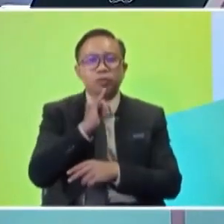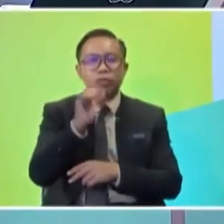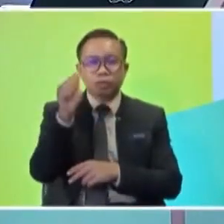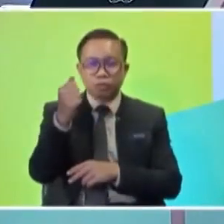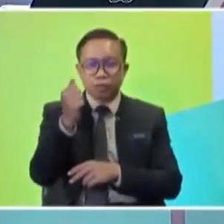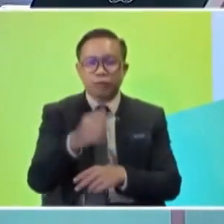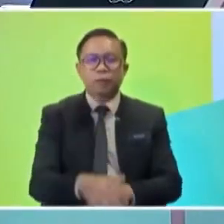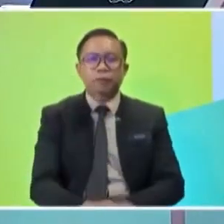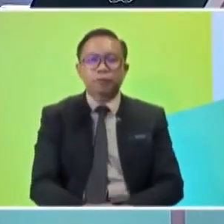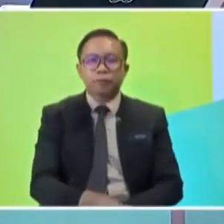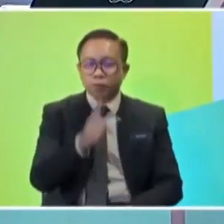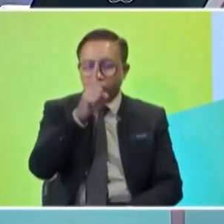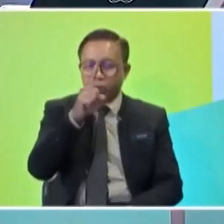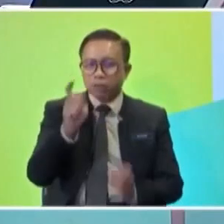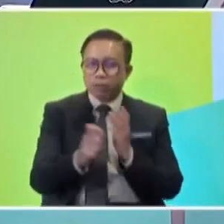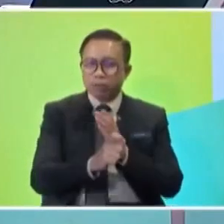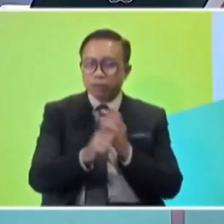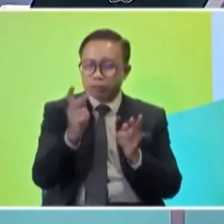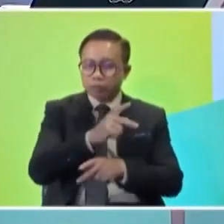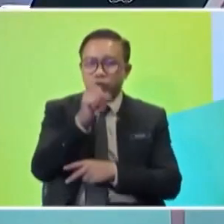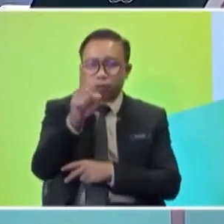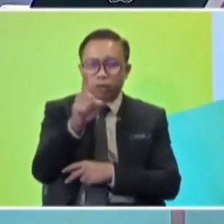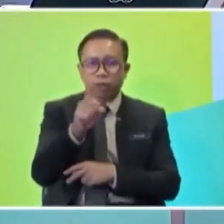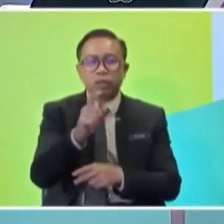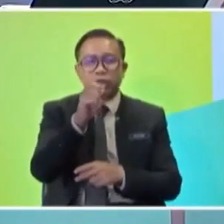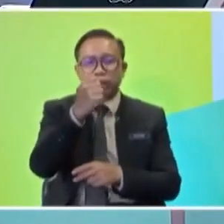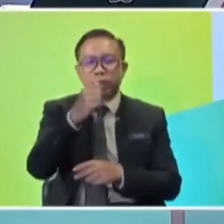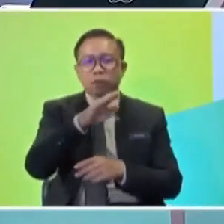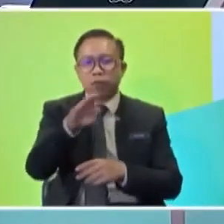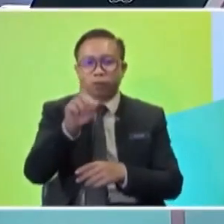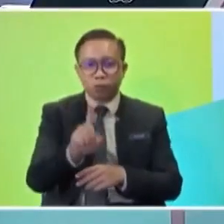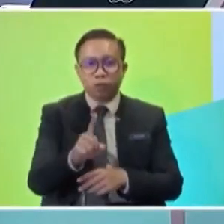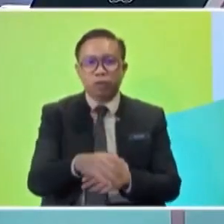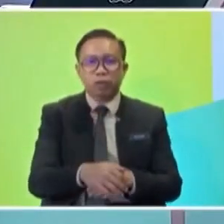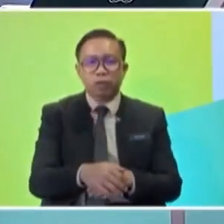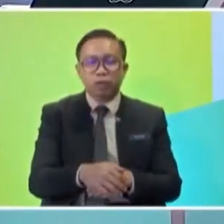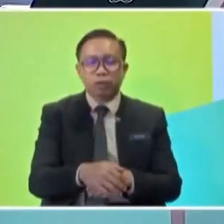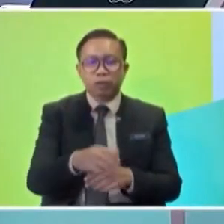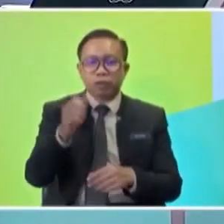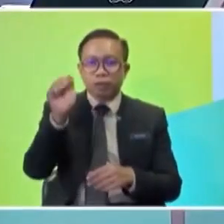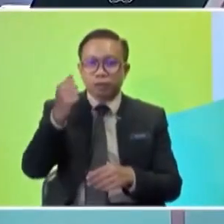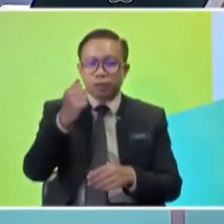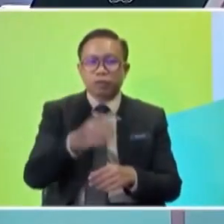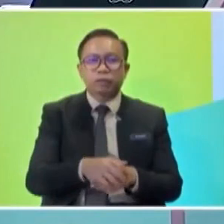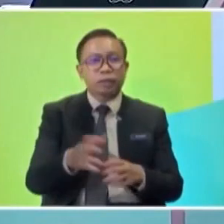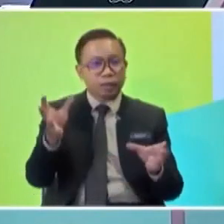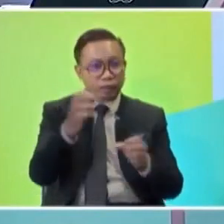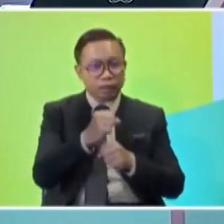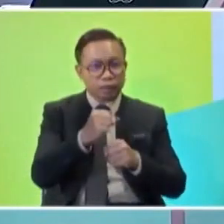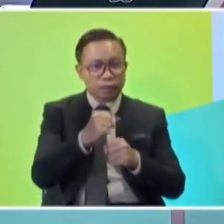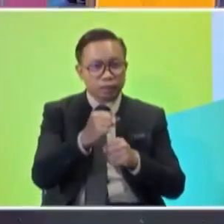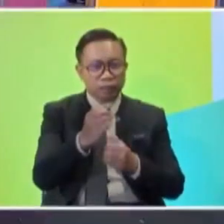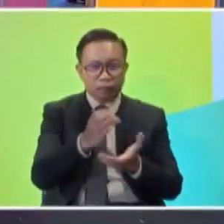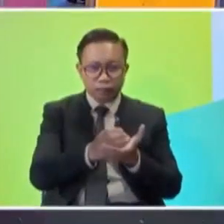10. 1 times 1 is 1. So 10 over 1, we can write it as? 10. Do you get 10 beakers just